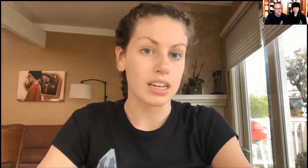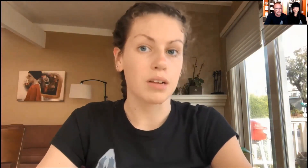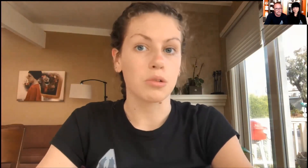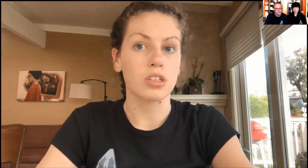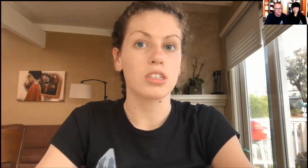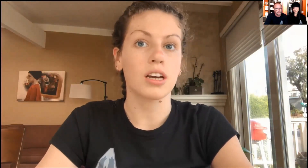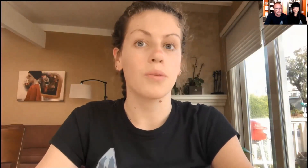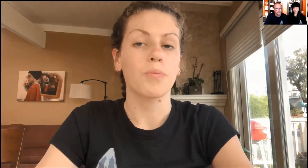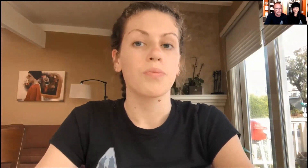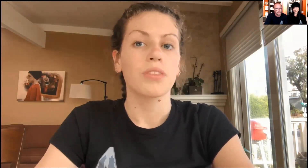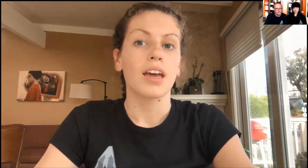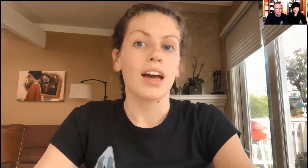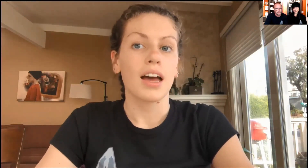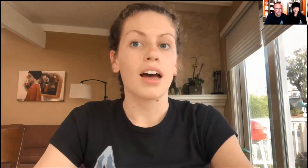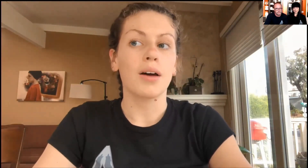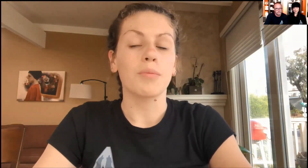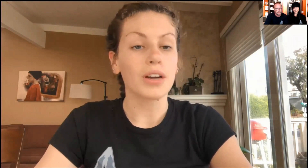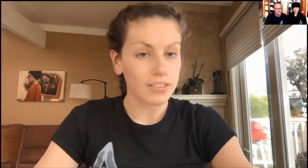these animals. So